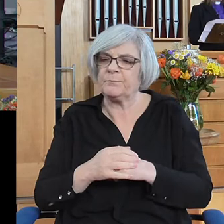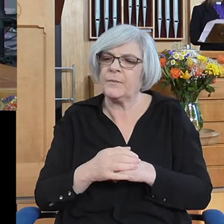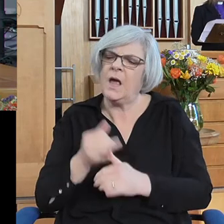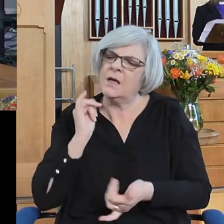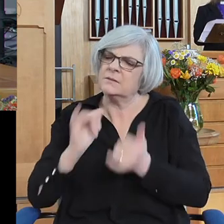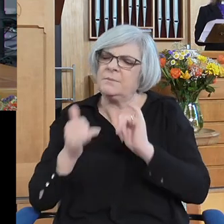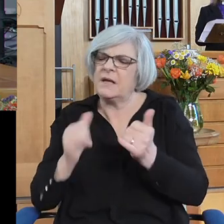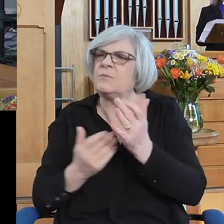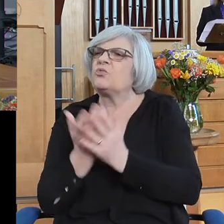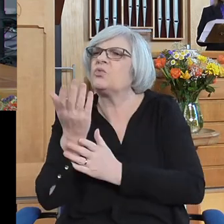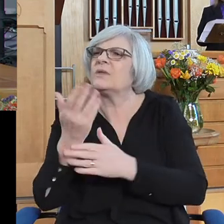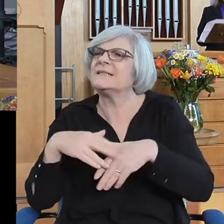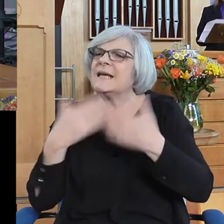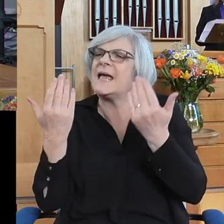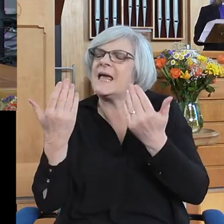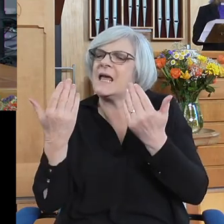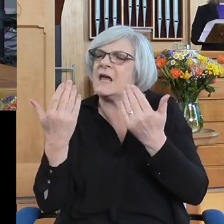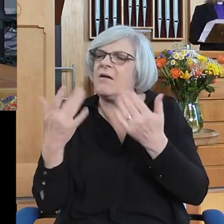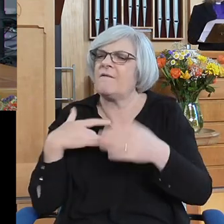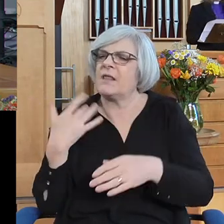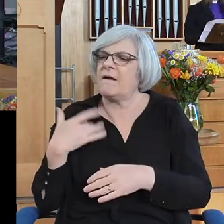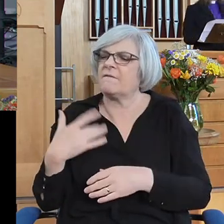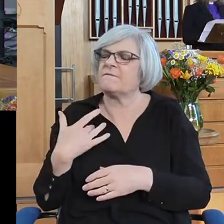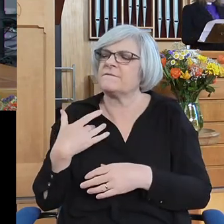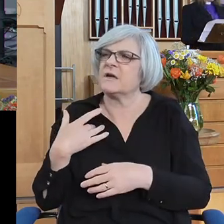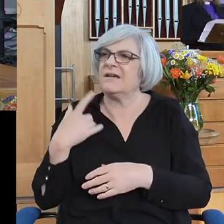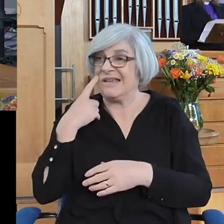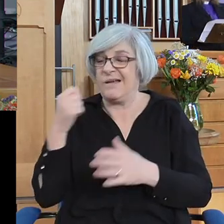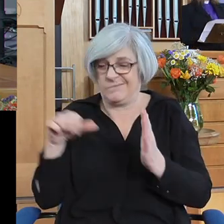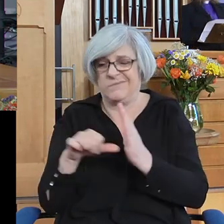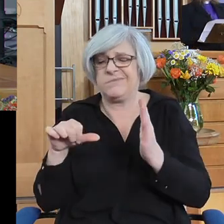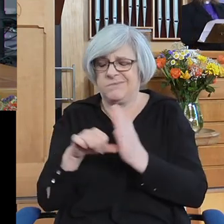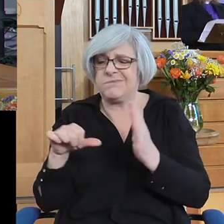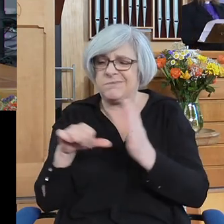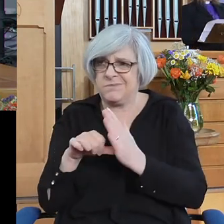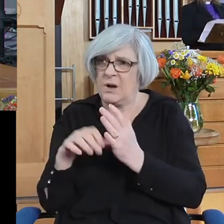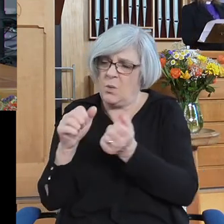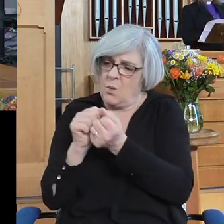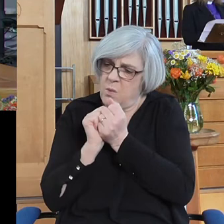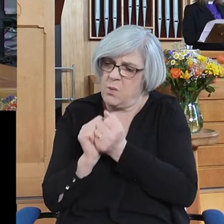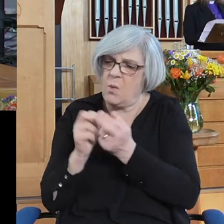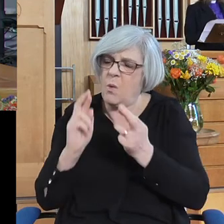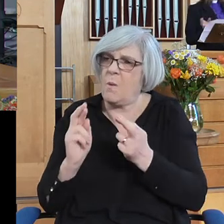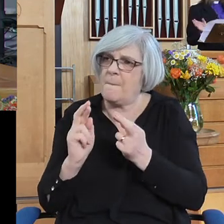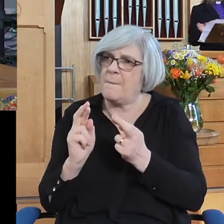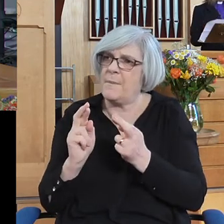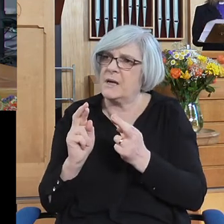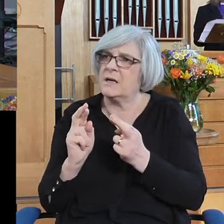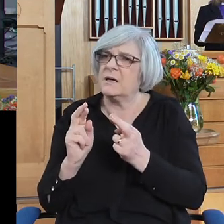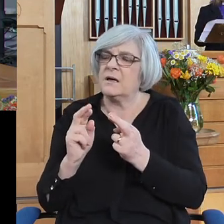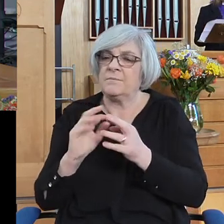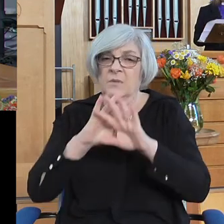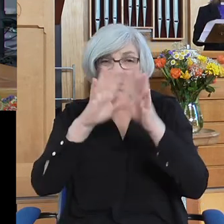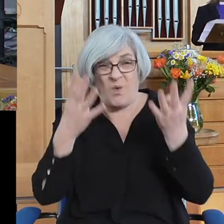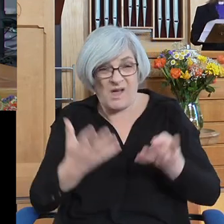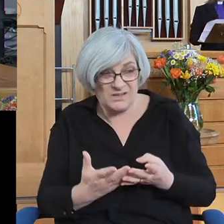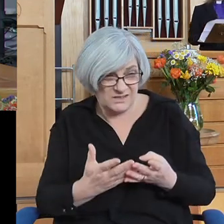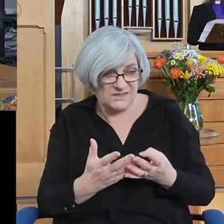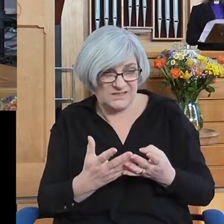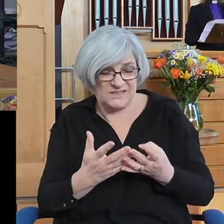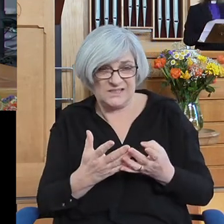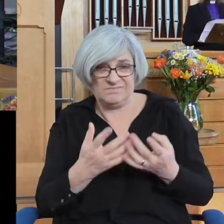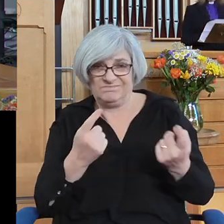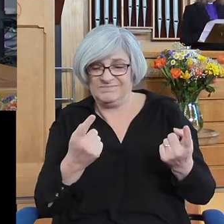Sometimes through the days of our lives, it can be difficult to hold hope. The world we live in